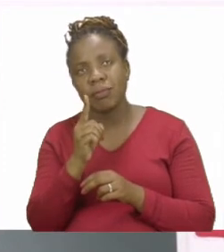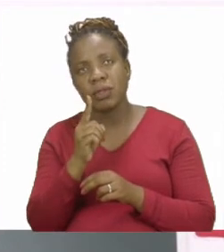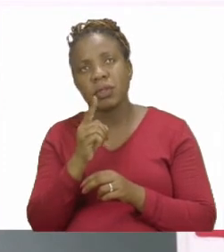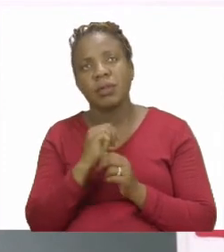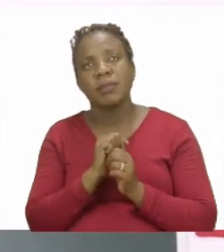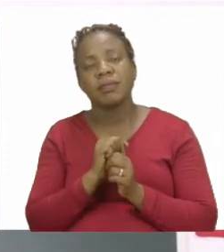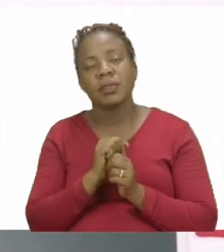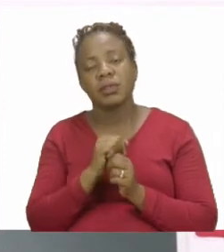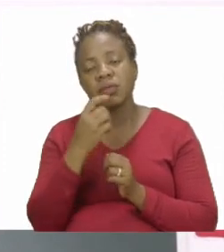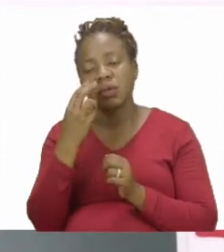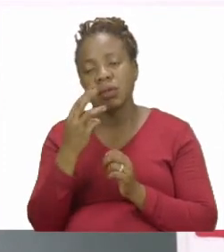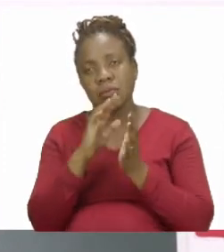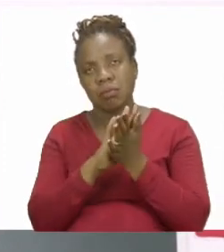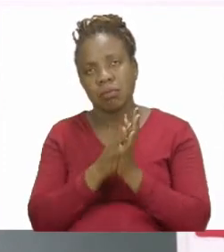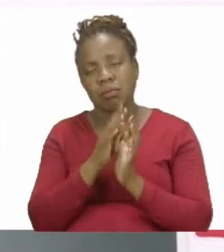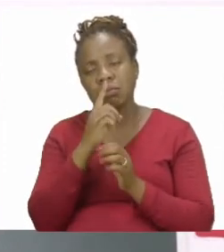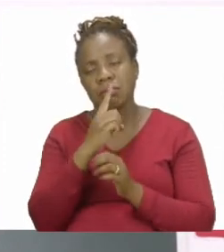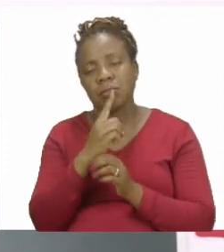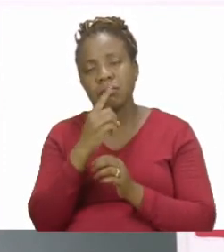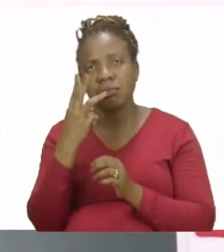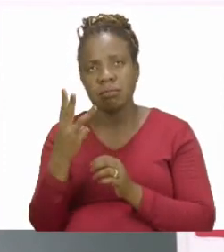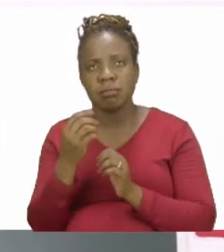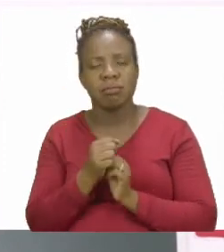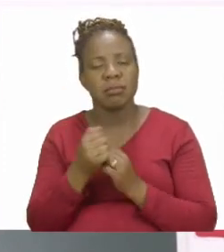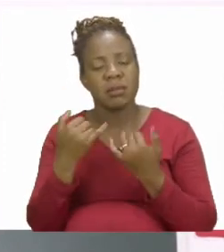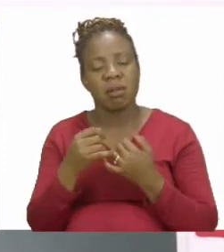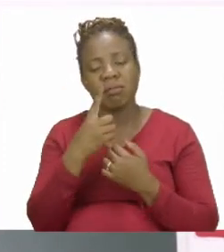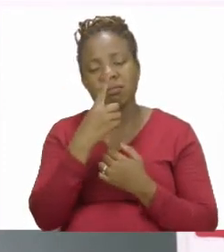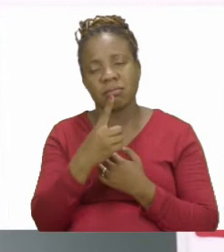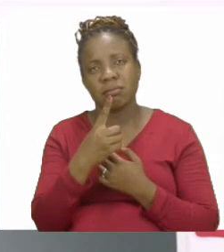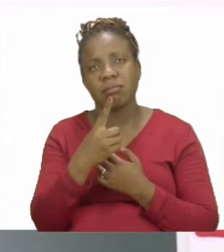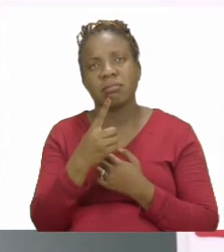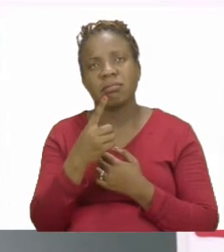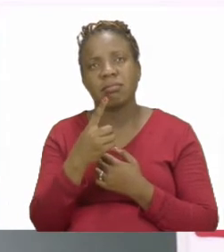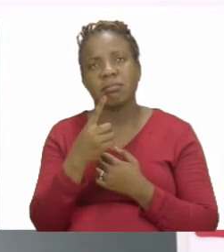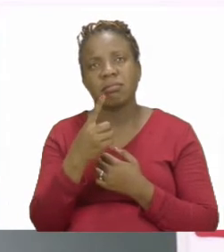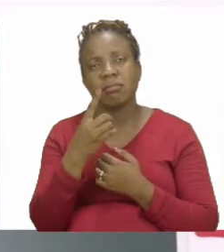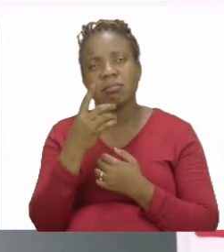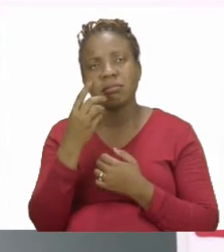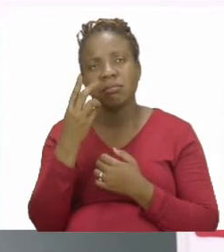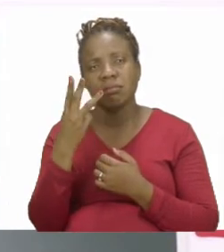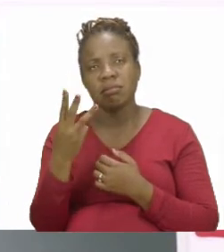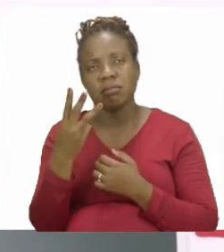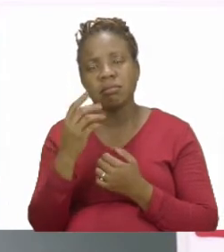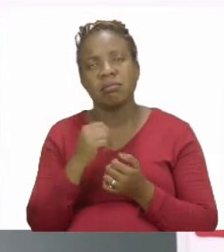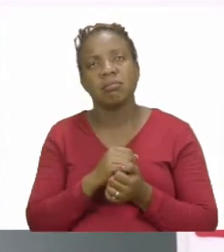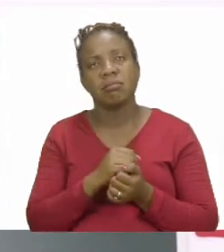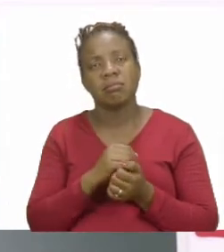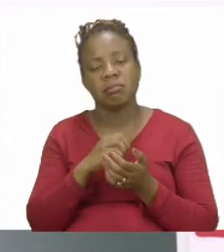And 13 minus 7 is 6. Let's